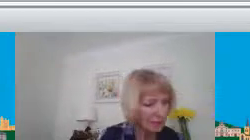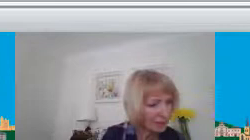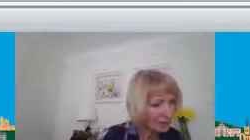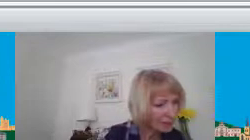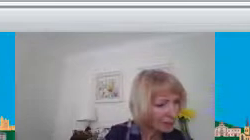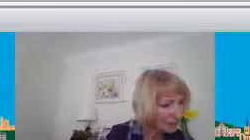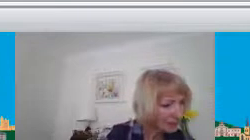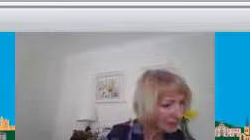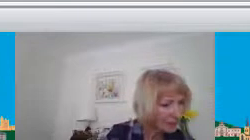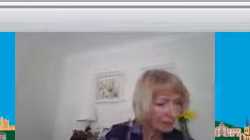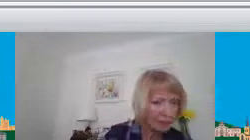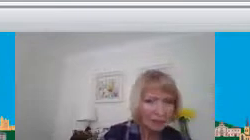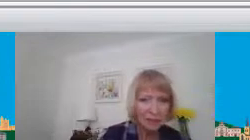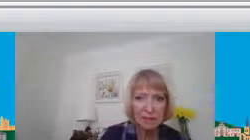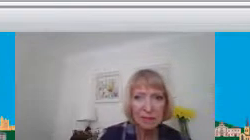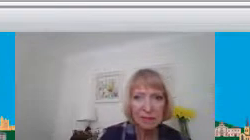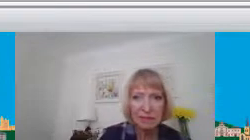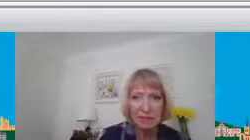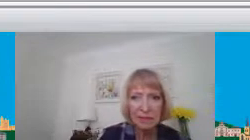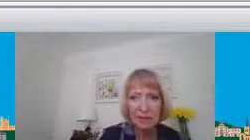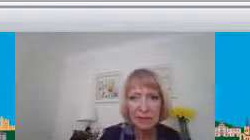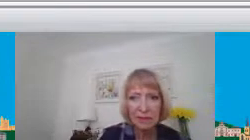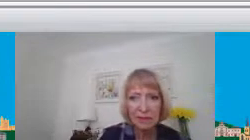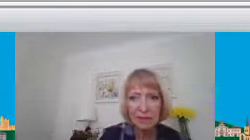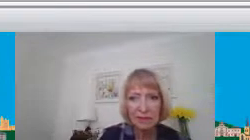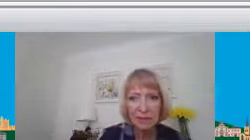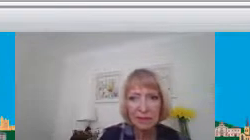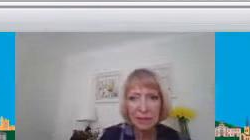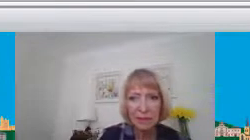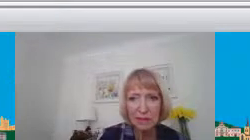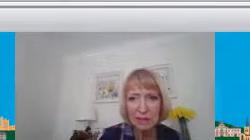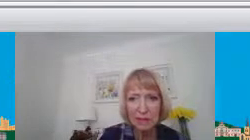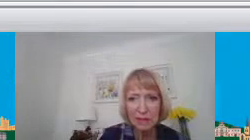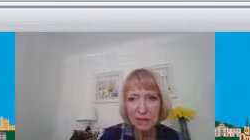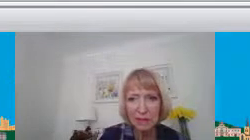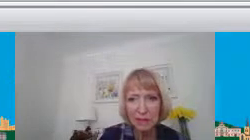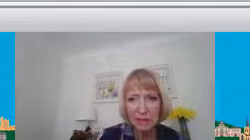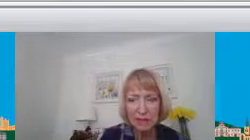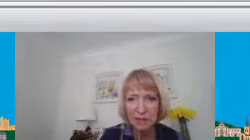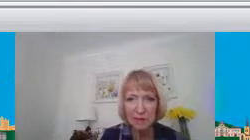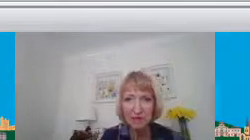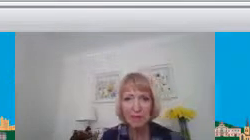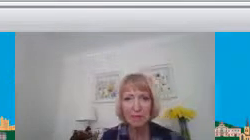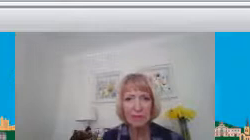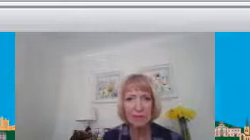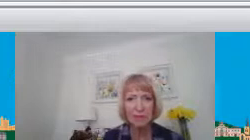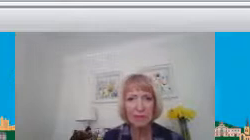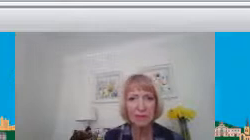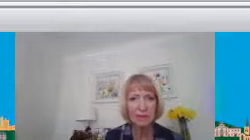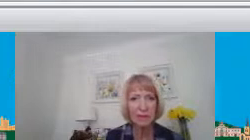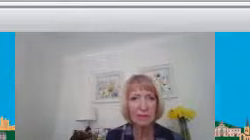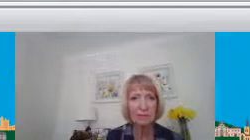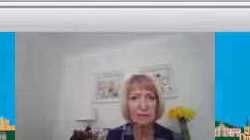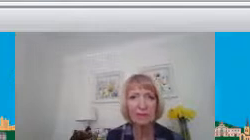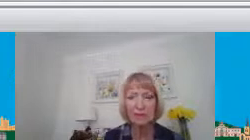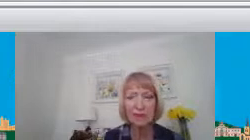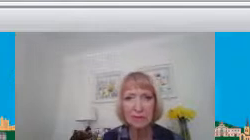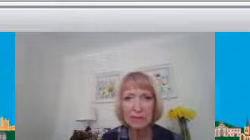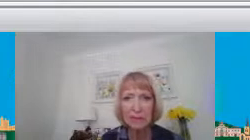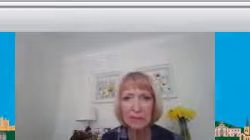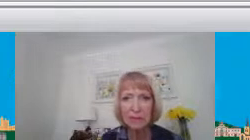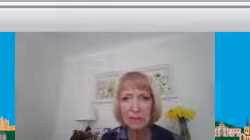to actually see a consultant, and we might be able to give advice to your GP. The second is non-face-to-face outpatient